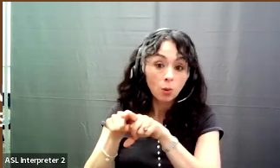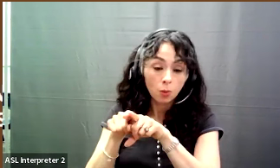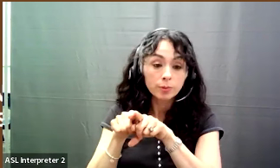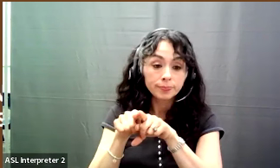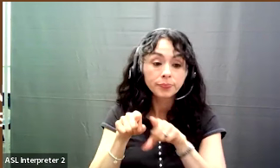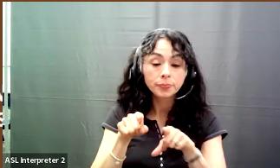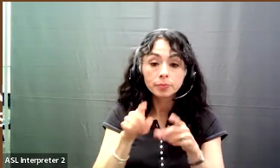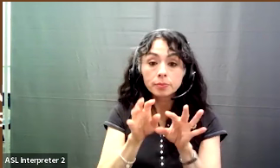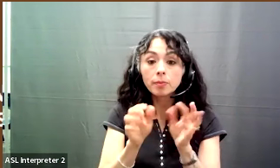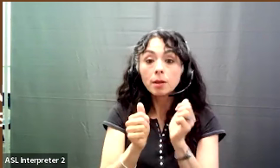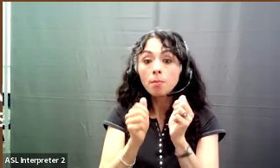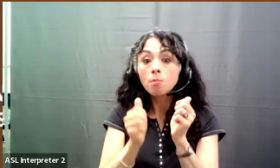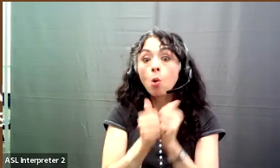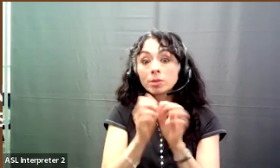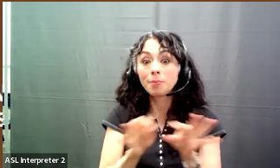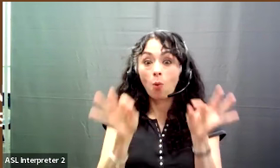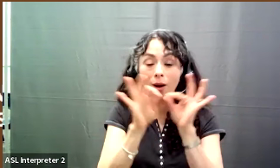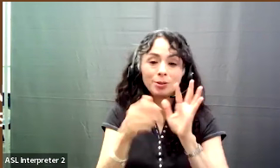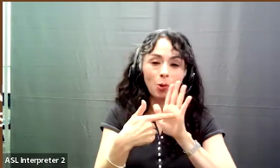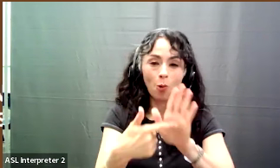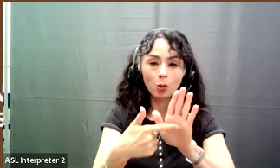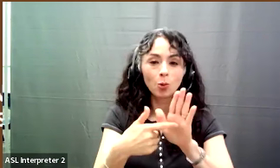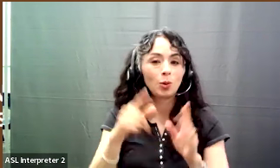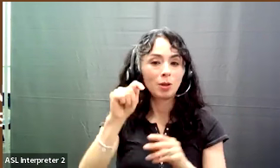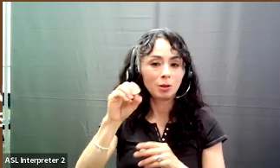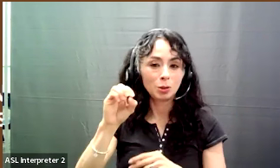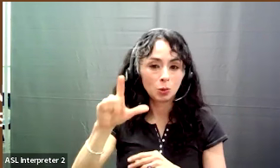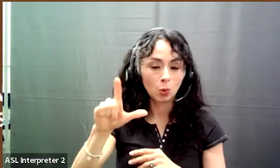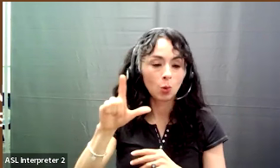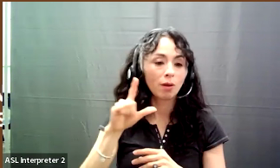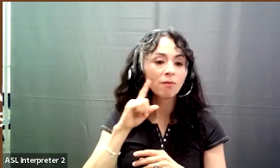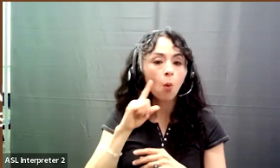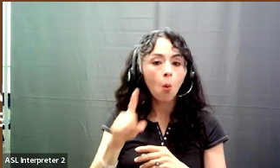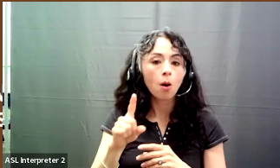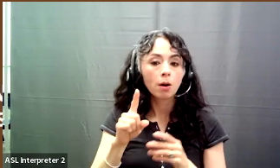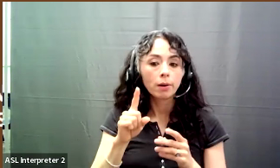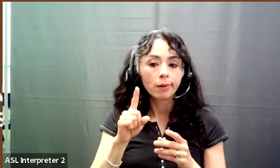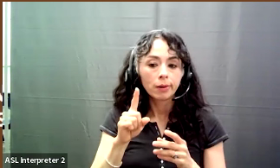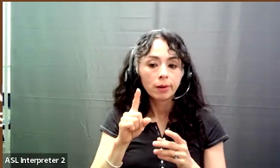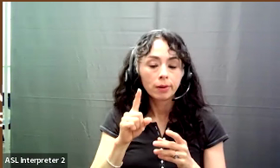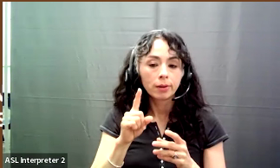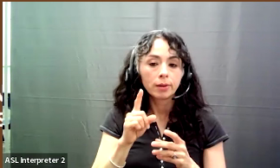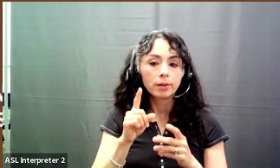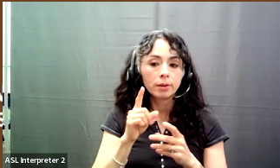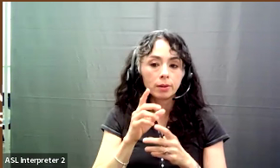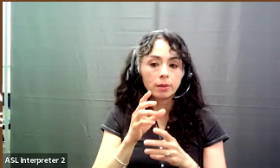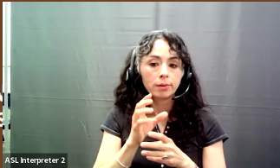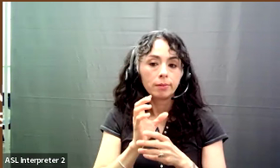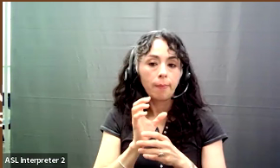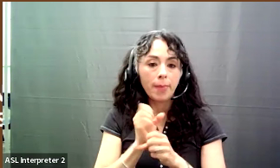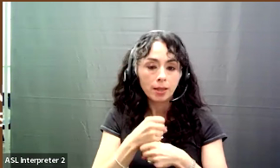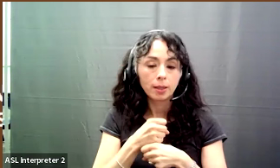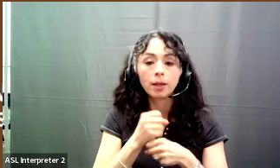show you how to use this tool to generate reports on